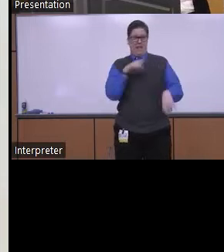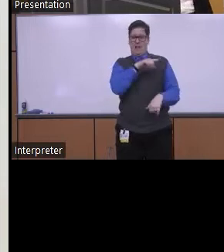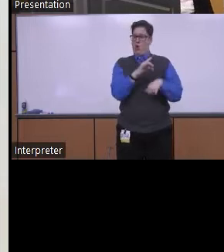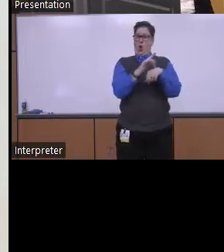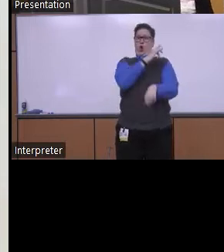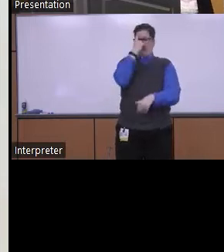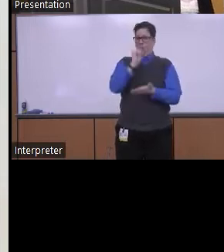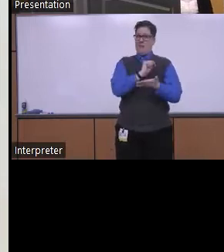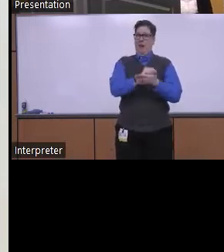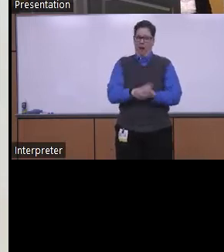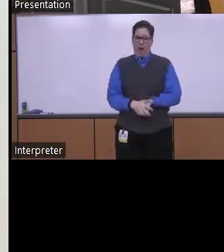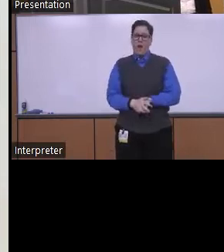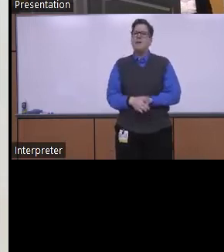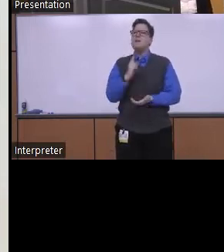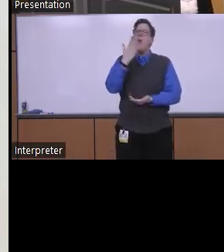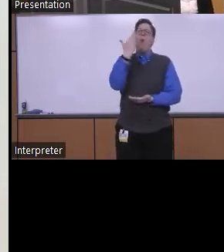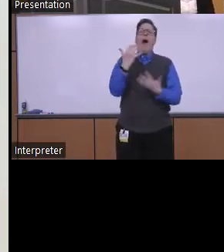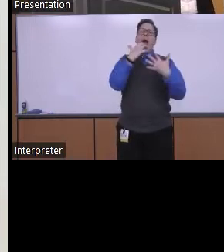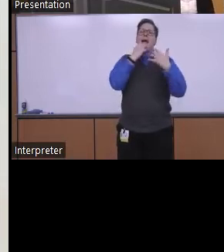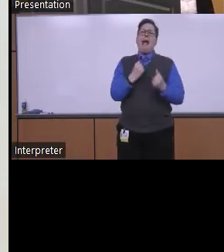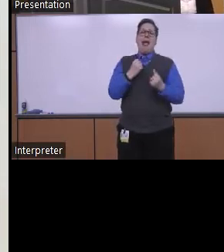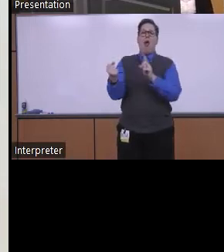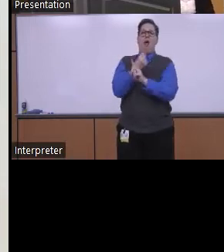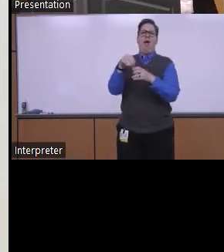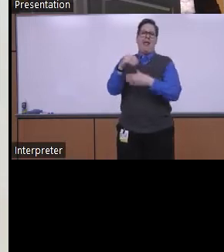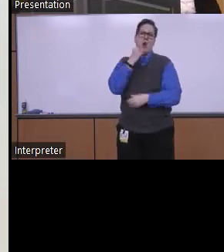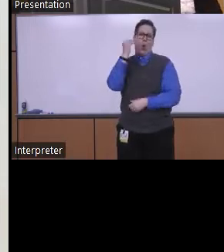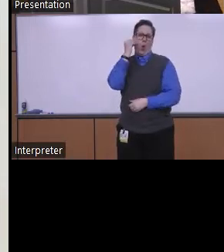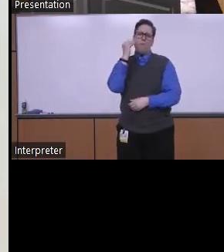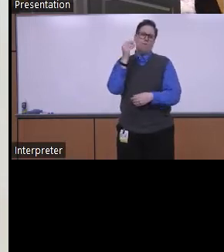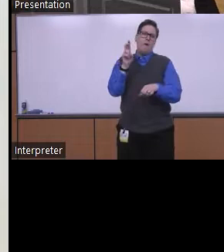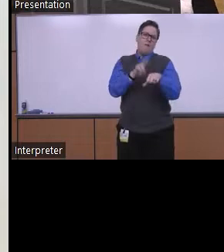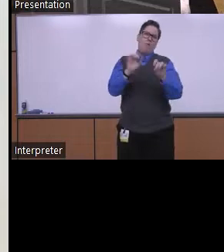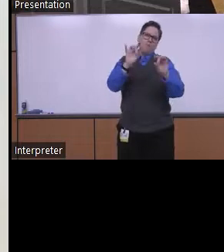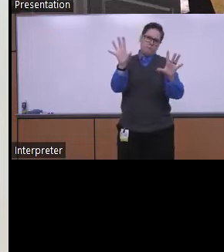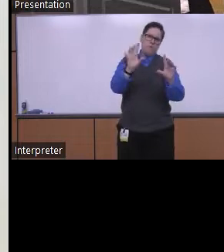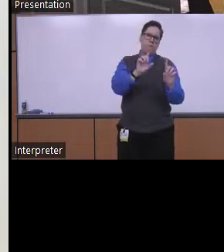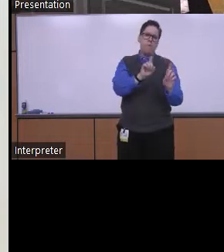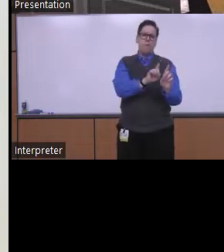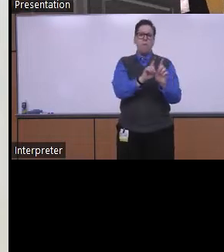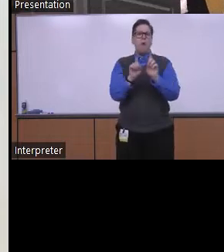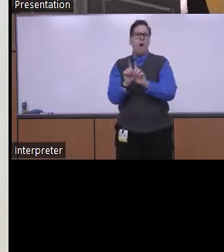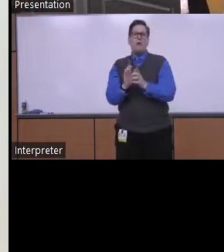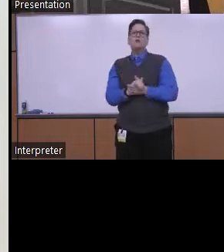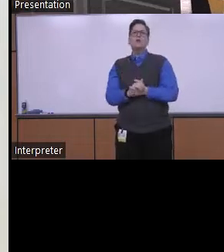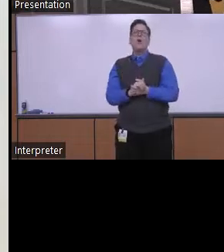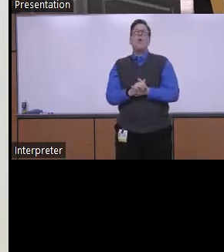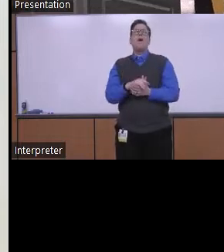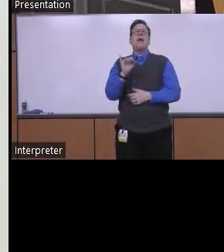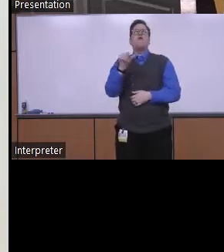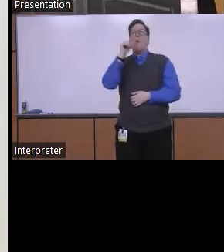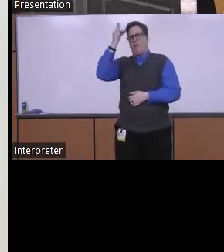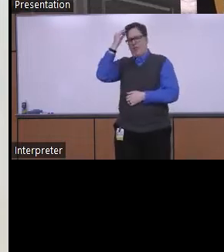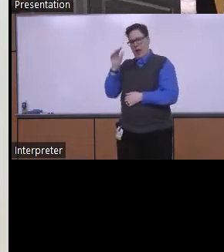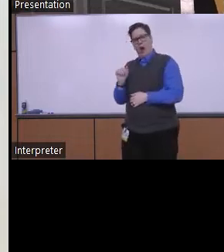asks, why do we care so much about violent abuse in the home, which of course is terrible, but also relatively rare, but not thinking